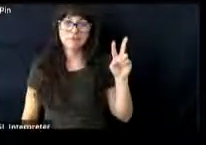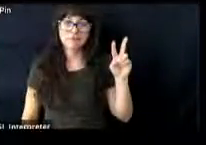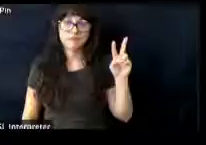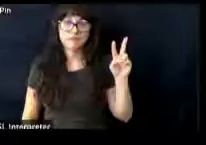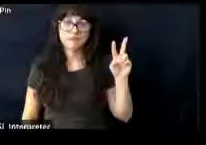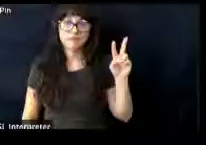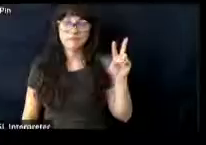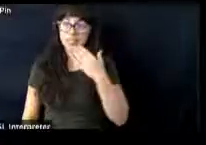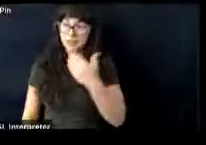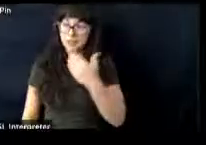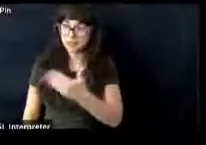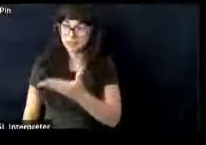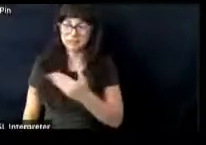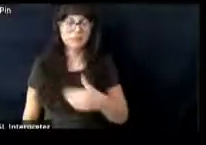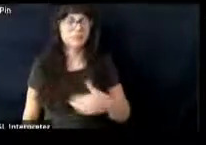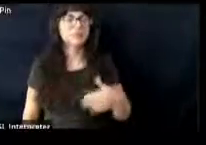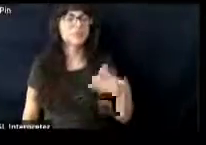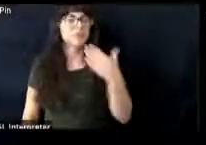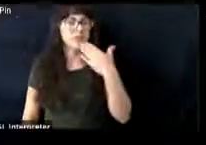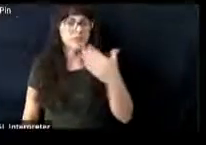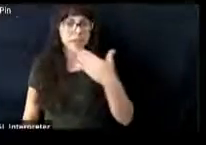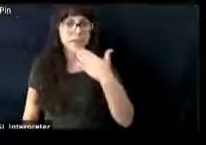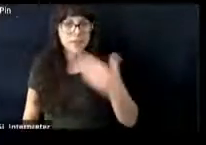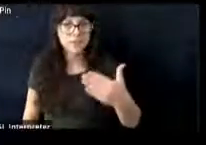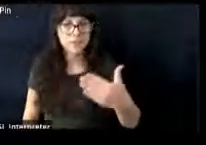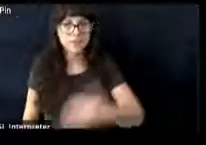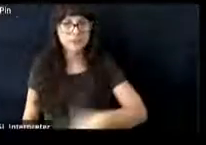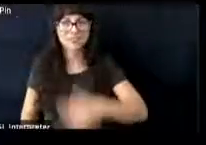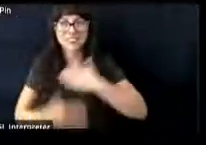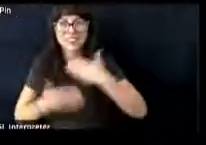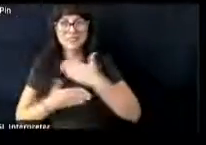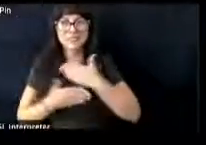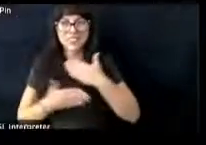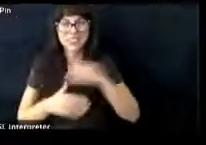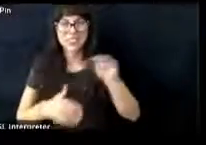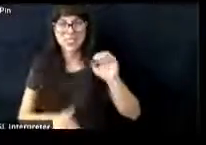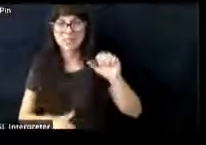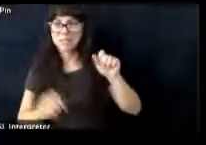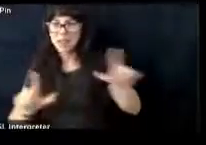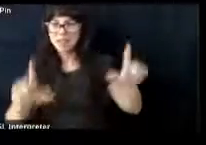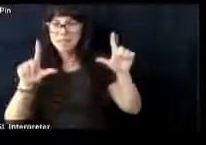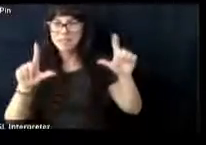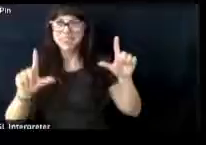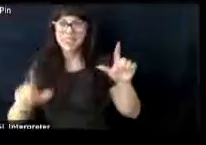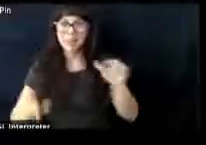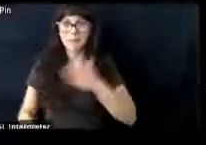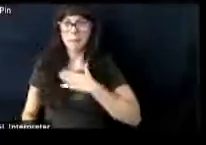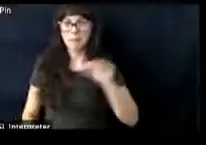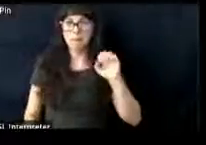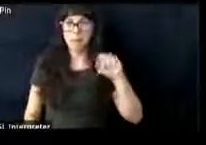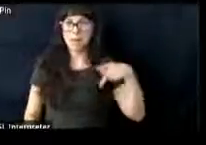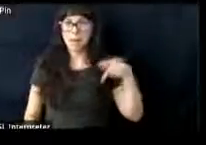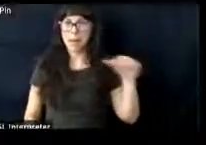Thank you. Go ahead, please. Thank you. And I appreciate that map. I have a map behind me as